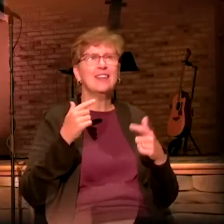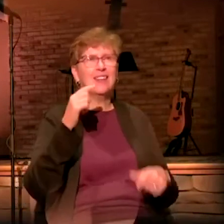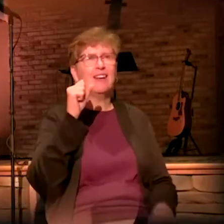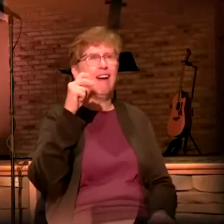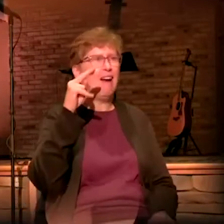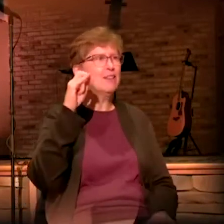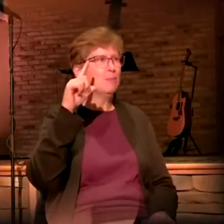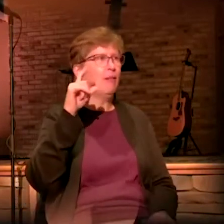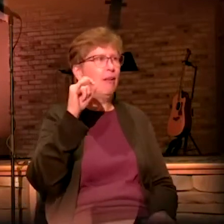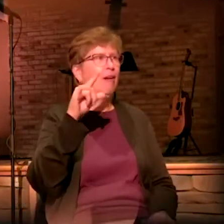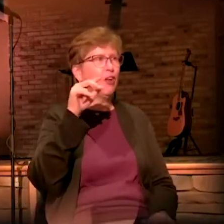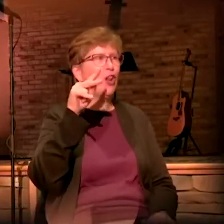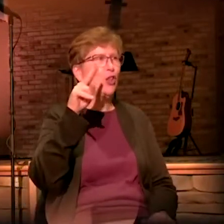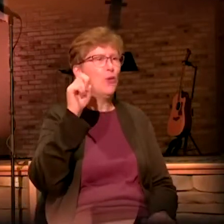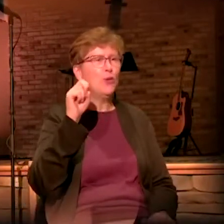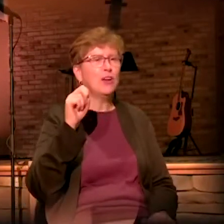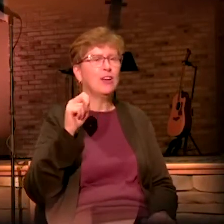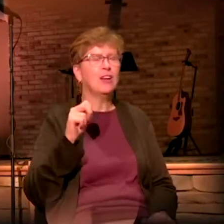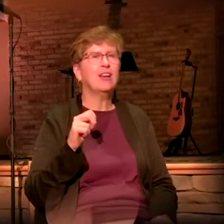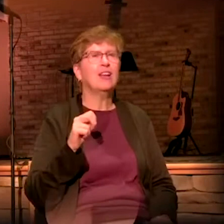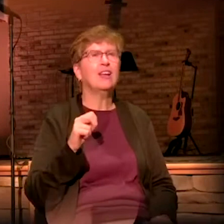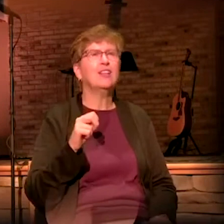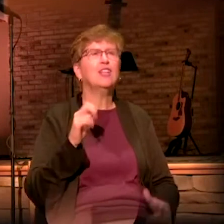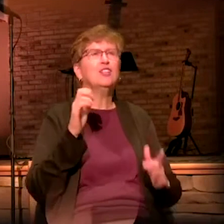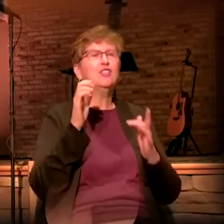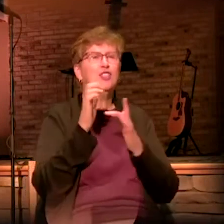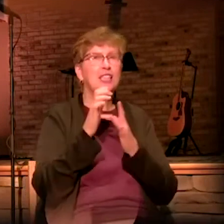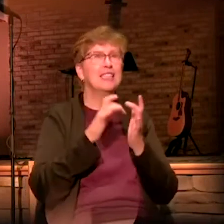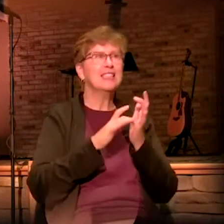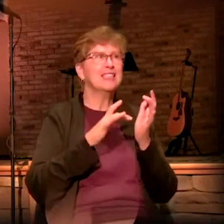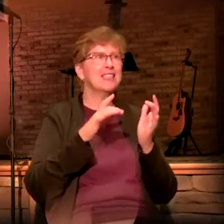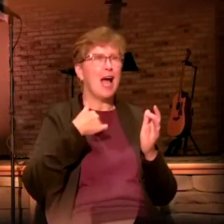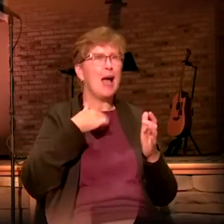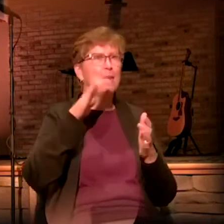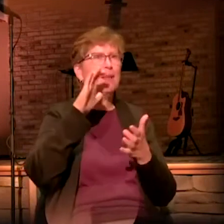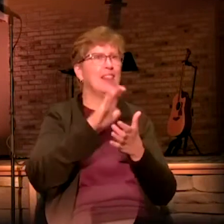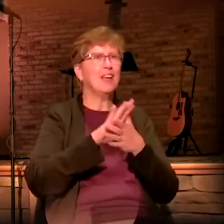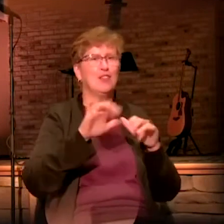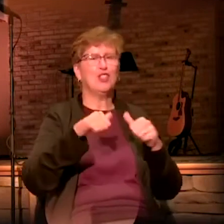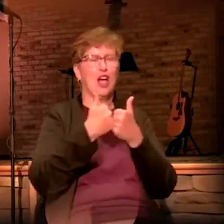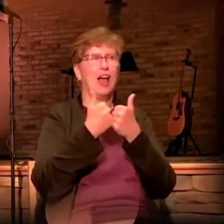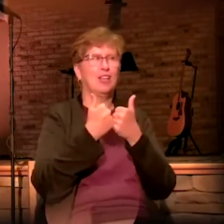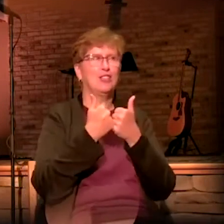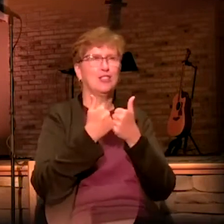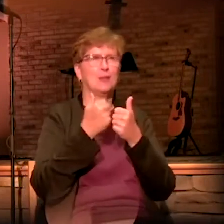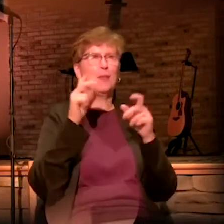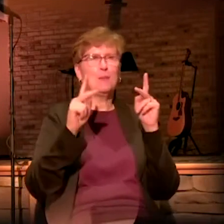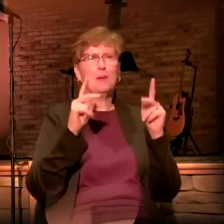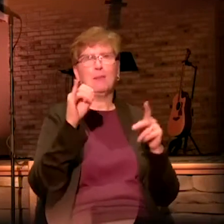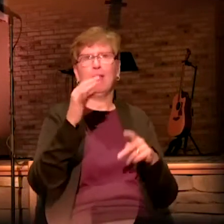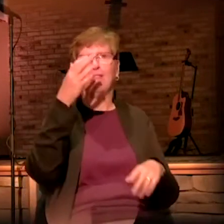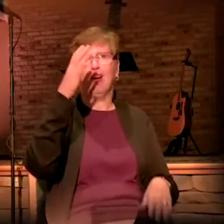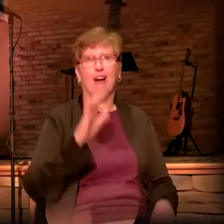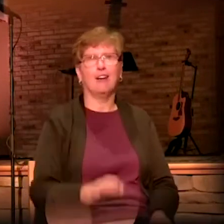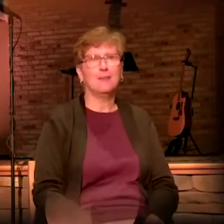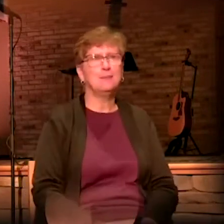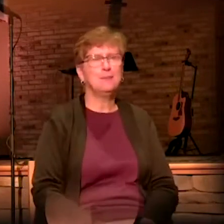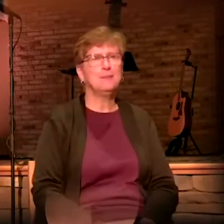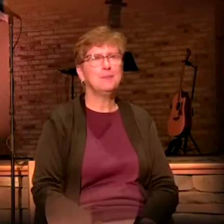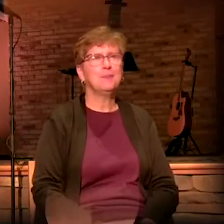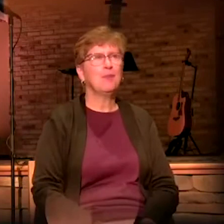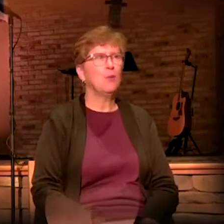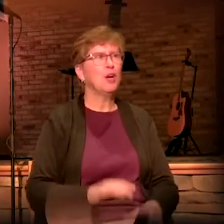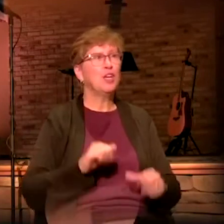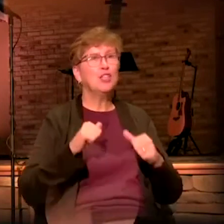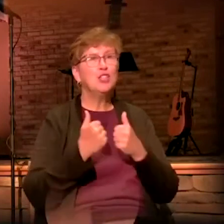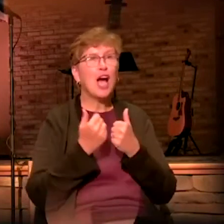different passages in the Gospel of Luke where Jesus, I believe, challenges the people of God. And we're going to